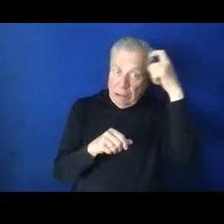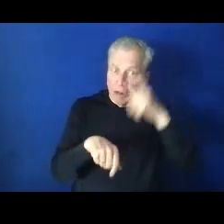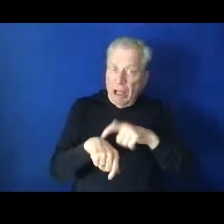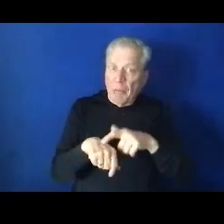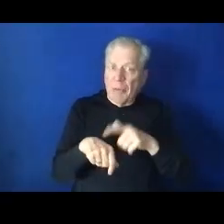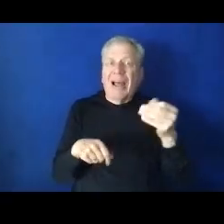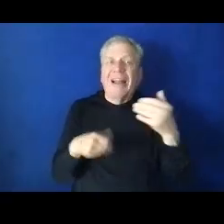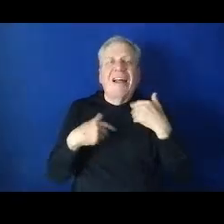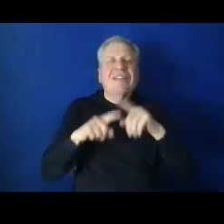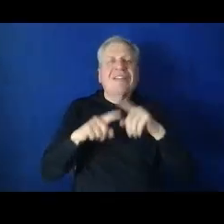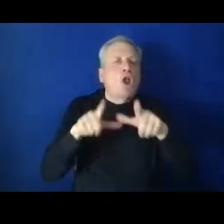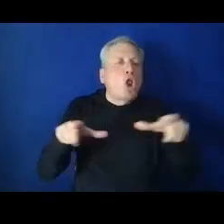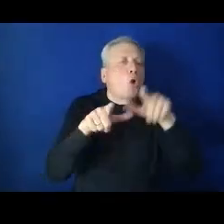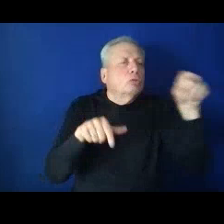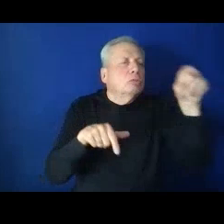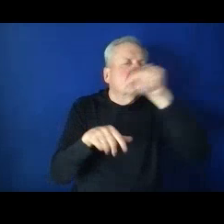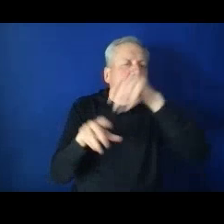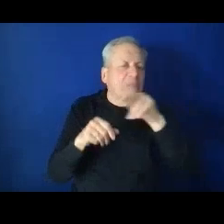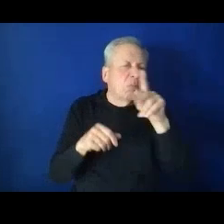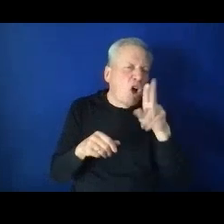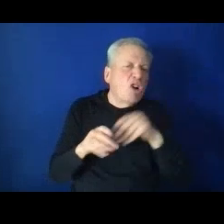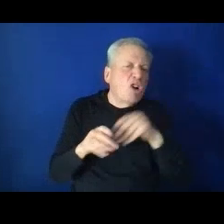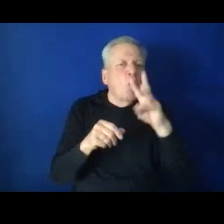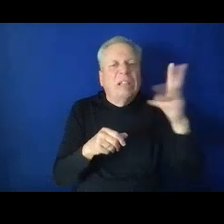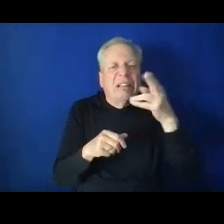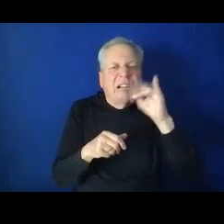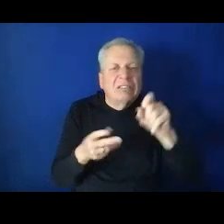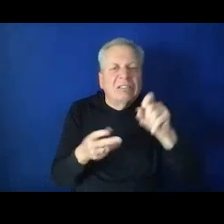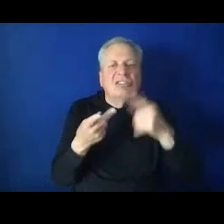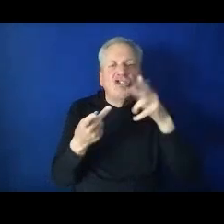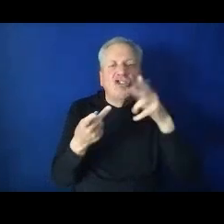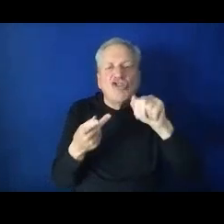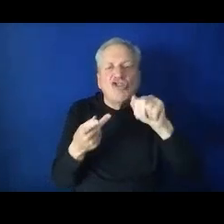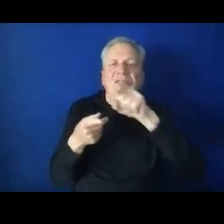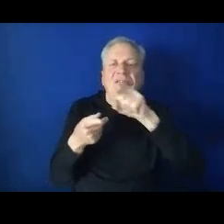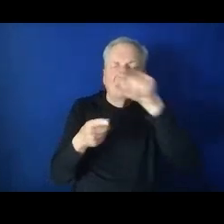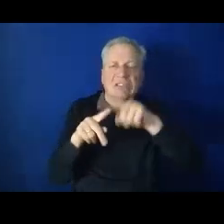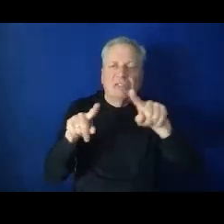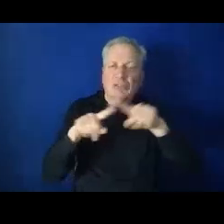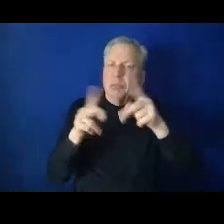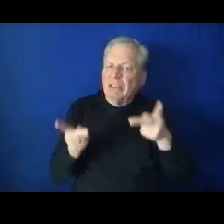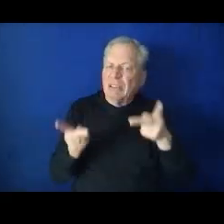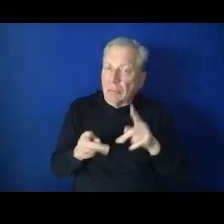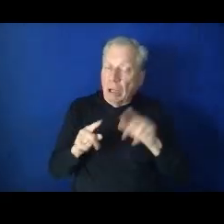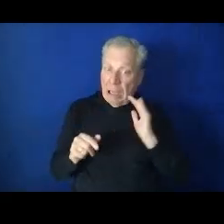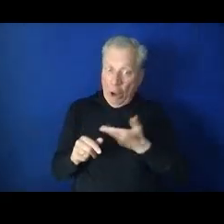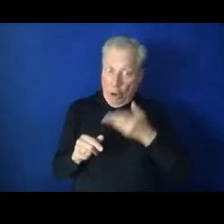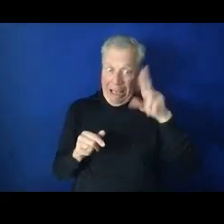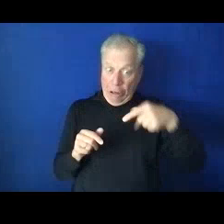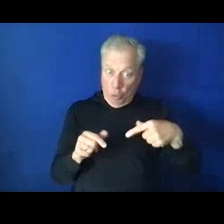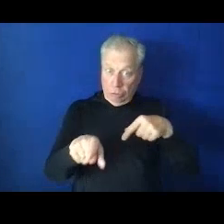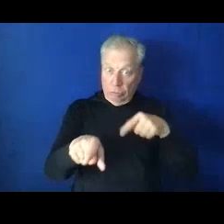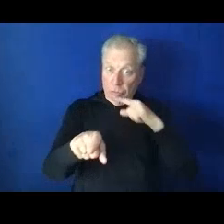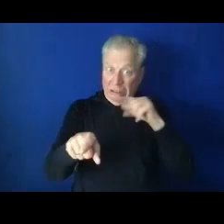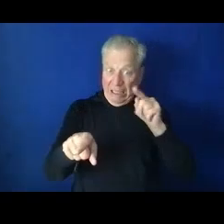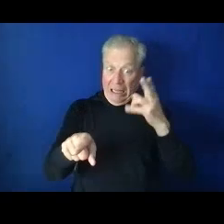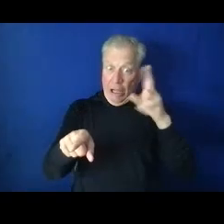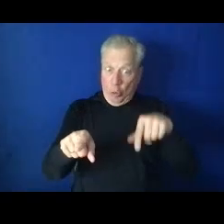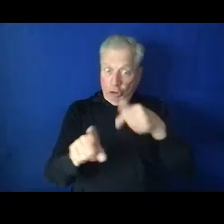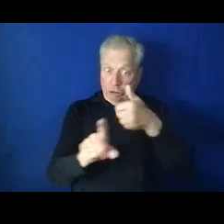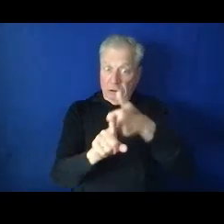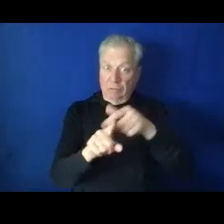different locations in the park, Madison, West Yellowstone, Lake, Grant. But our headquarters are at the headquarters of the